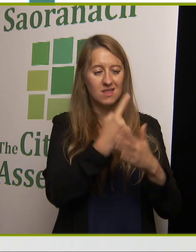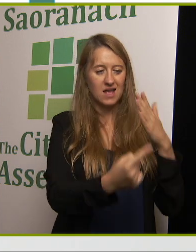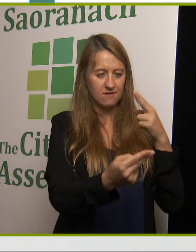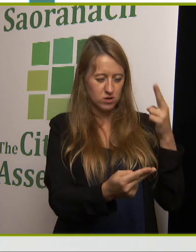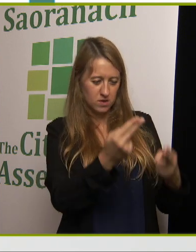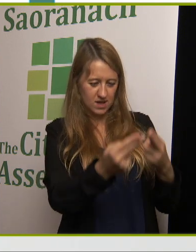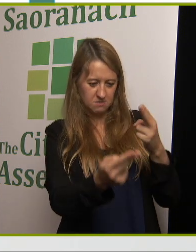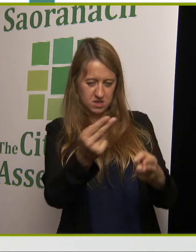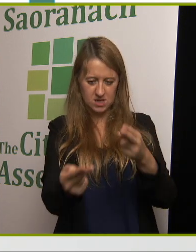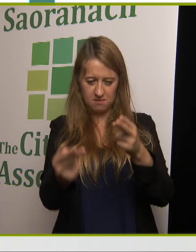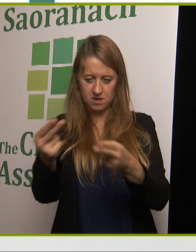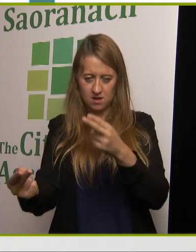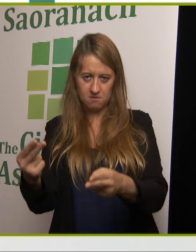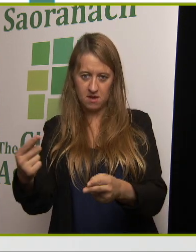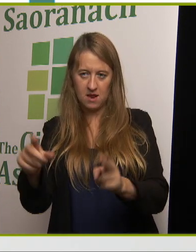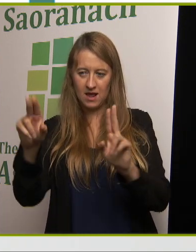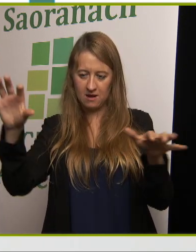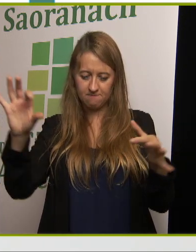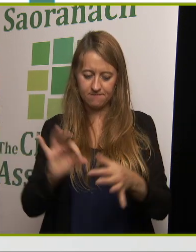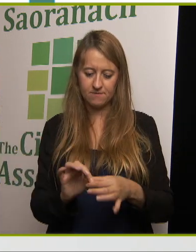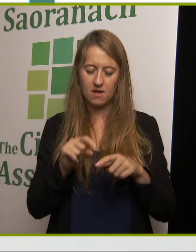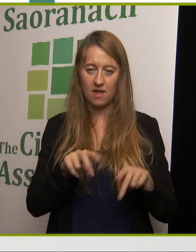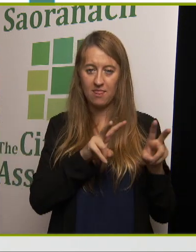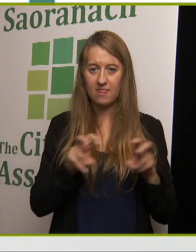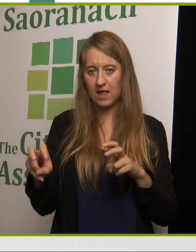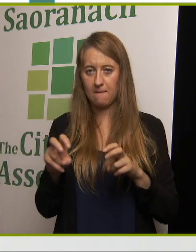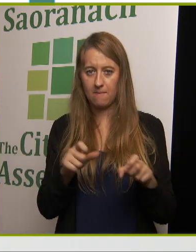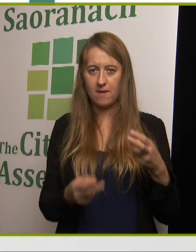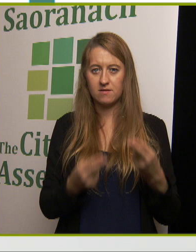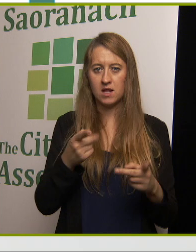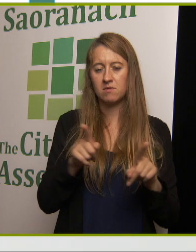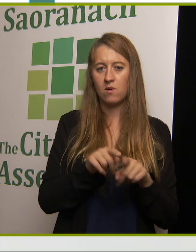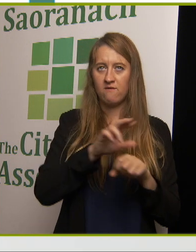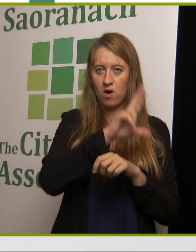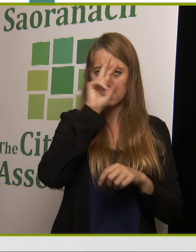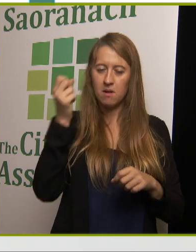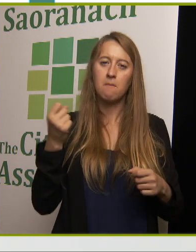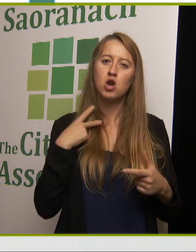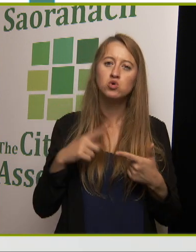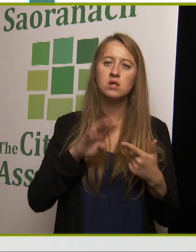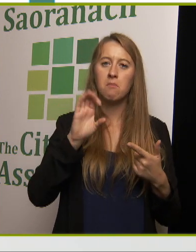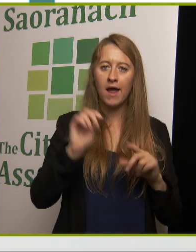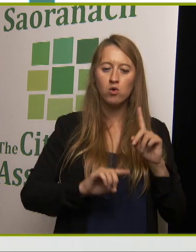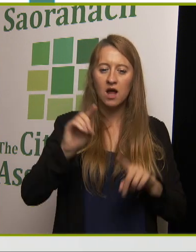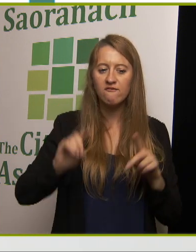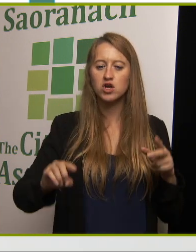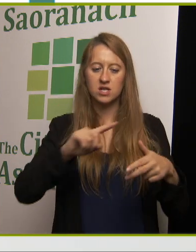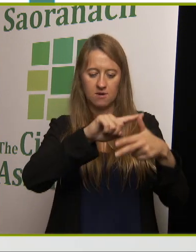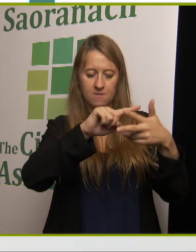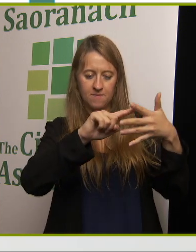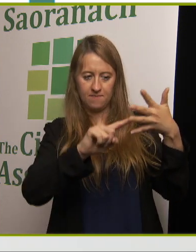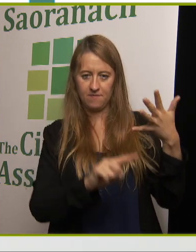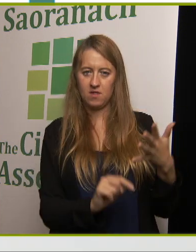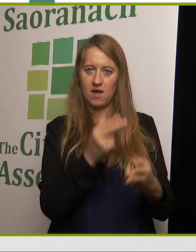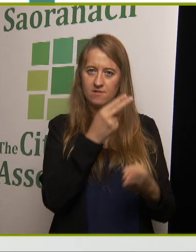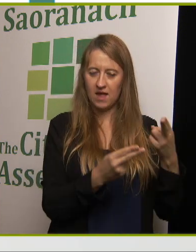these thematic assessments, so human activities, pollution, biodiversity. And each one of those will form part of an